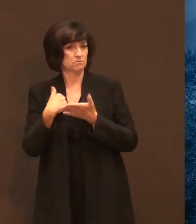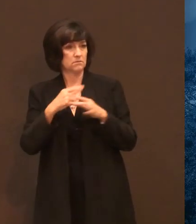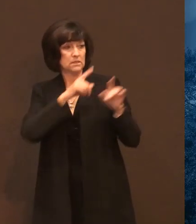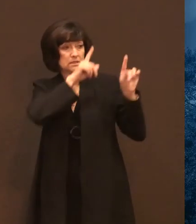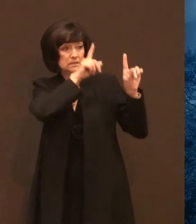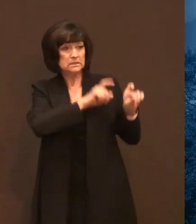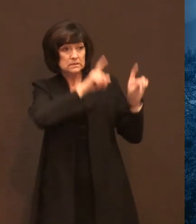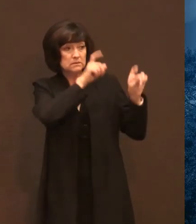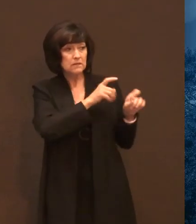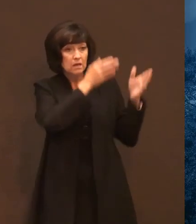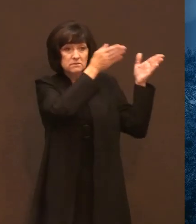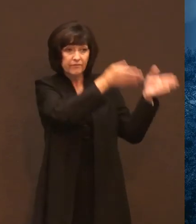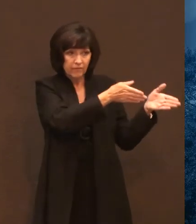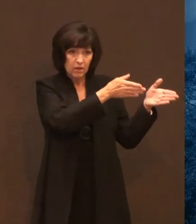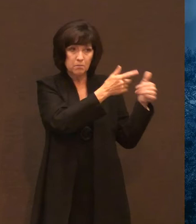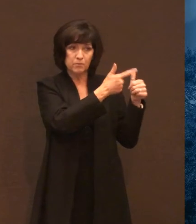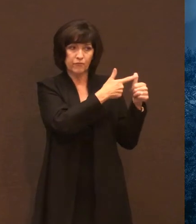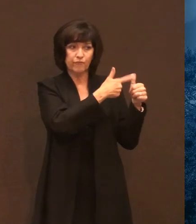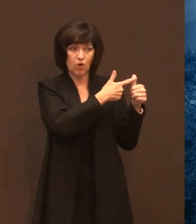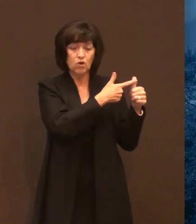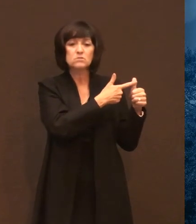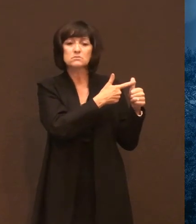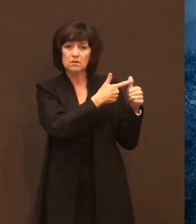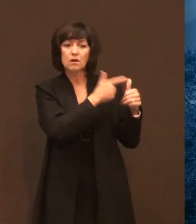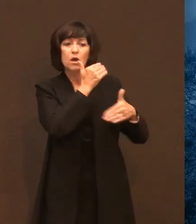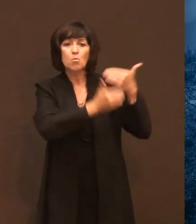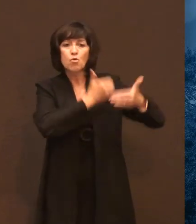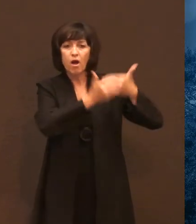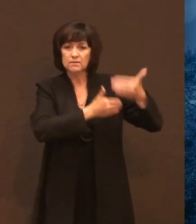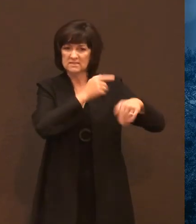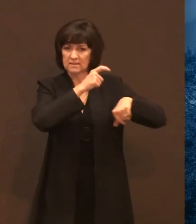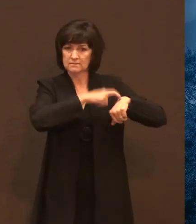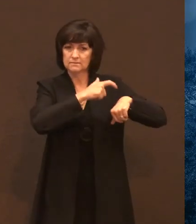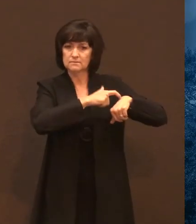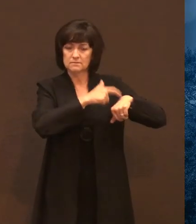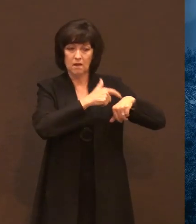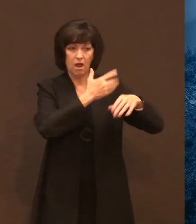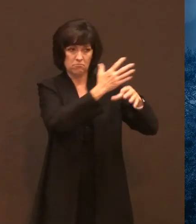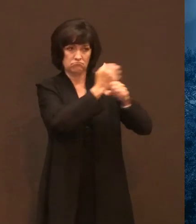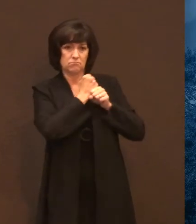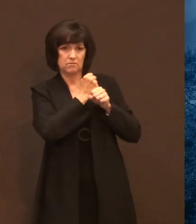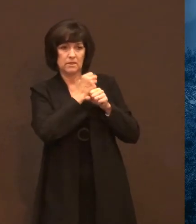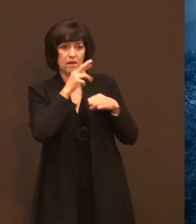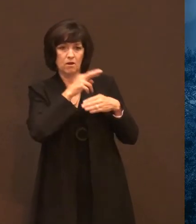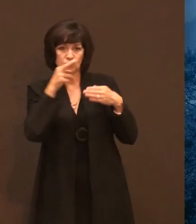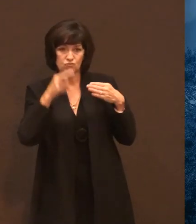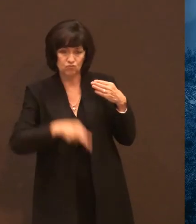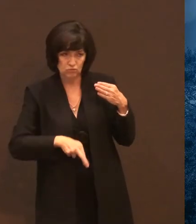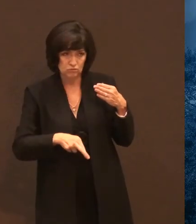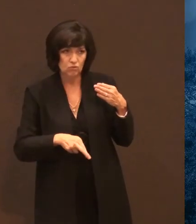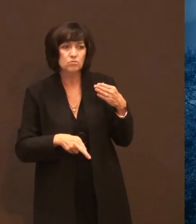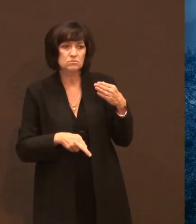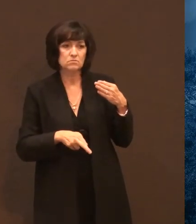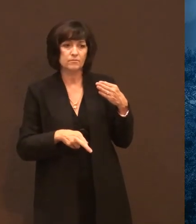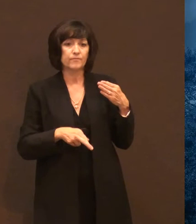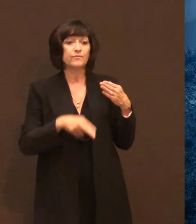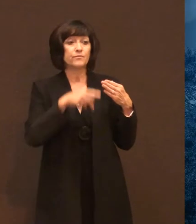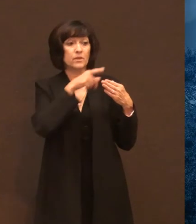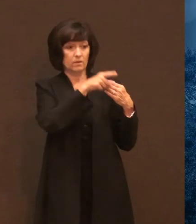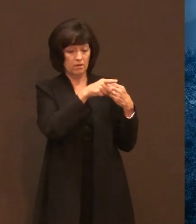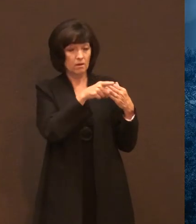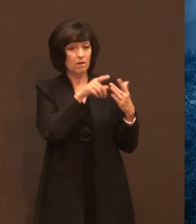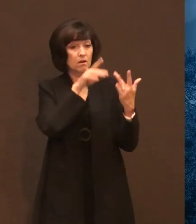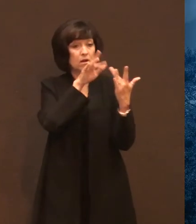in a timely basis, so you're not losing time, so you're making a contact with anybody who tests positive in terms of